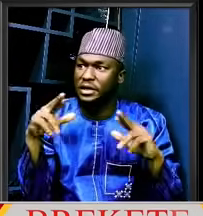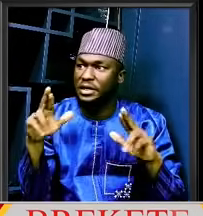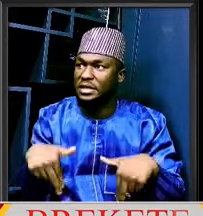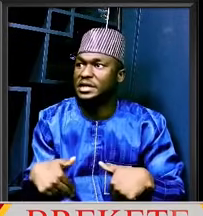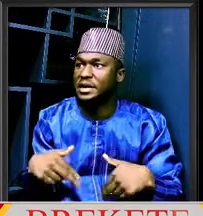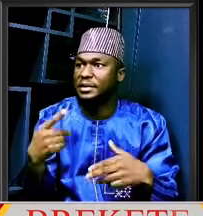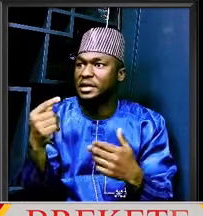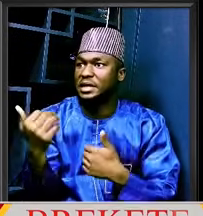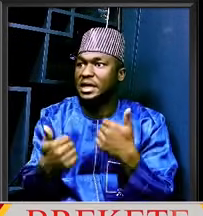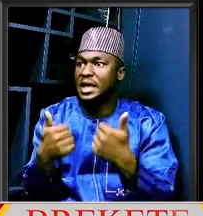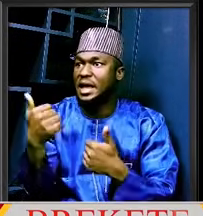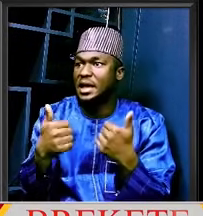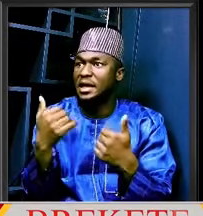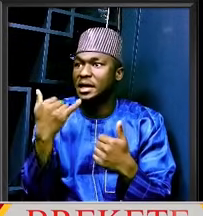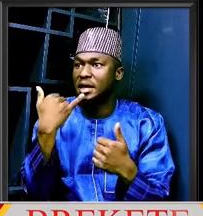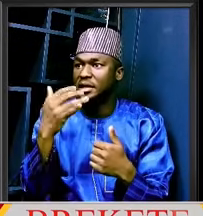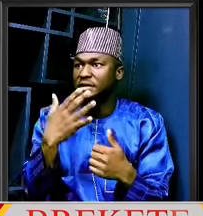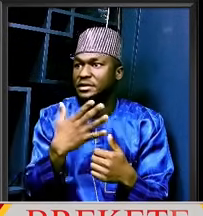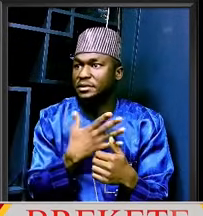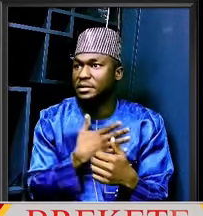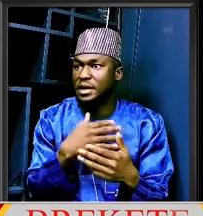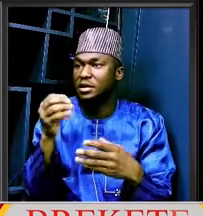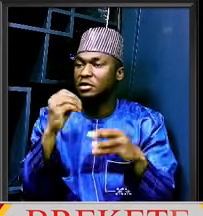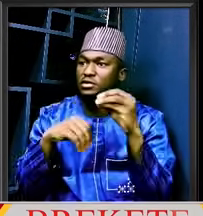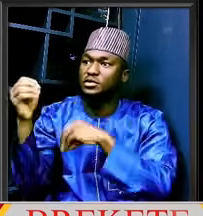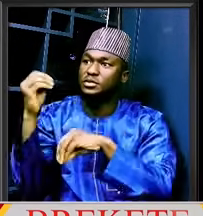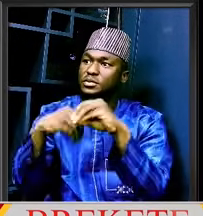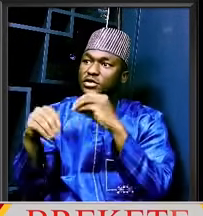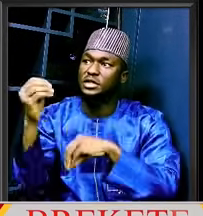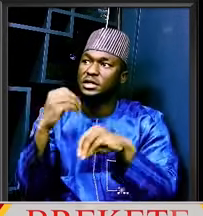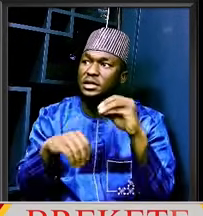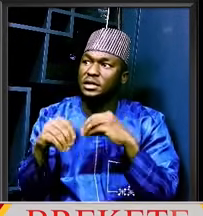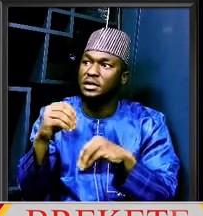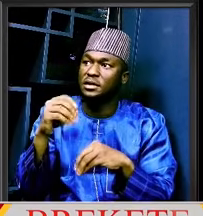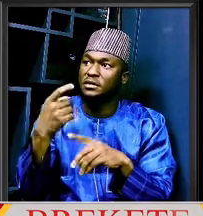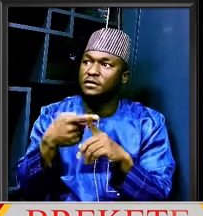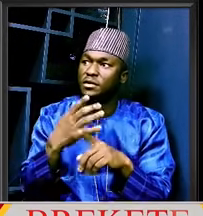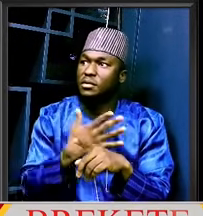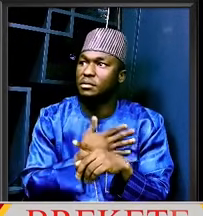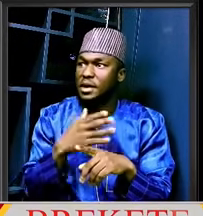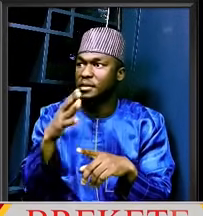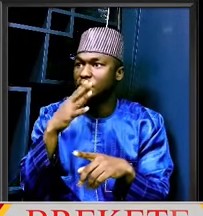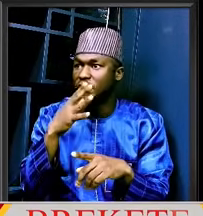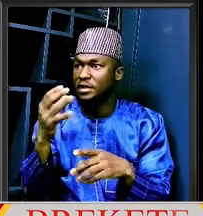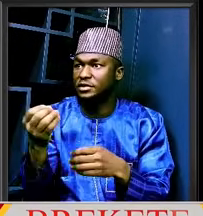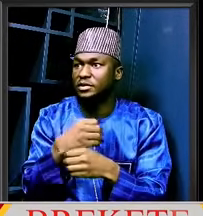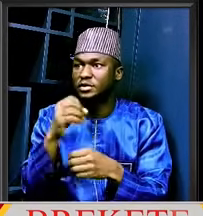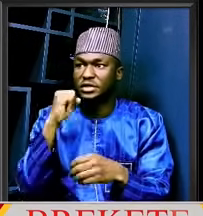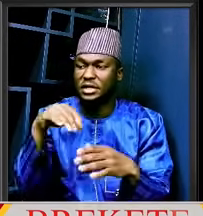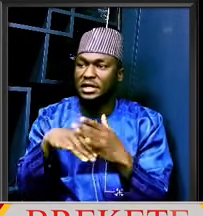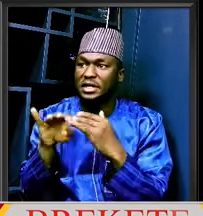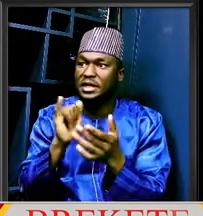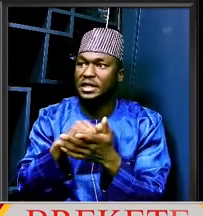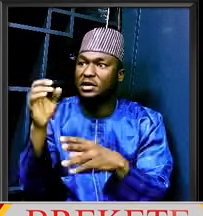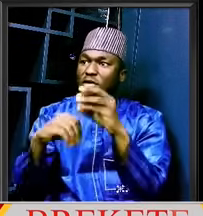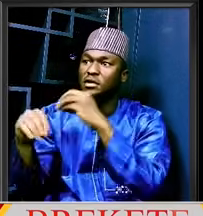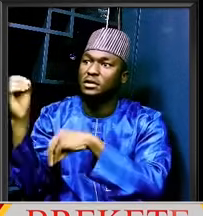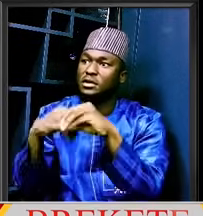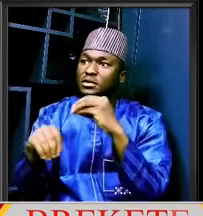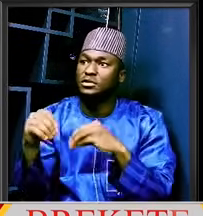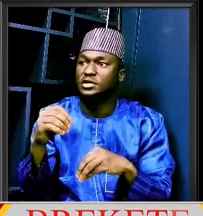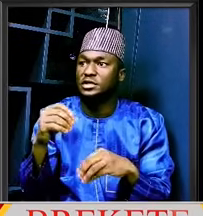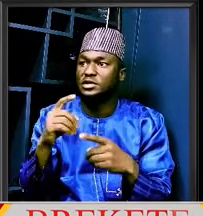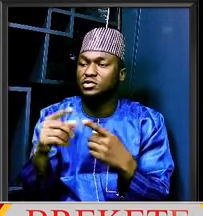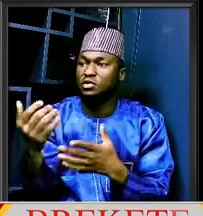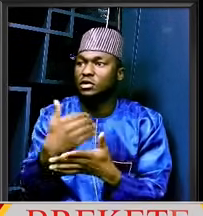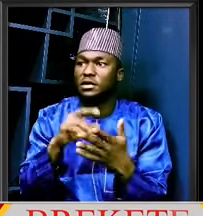that you're seeing here, it is my contribution in my mother's office since 97 when they burn me. She entered that contribution. Did they cut her salary